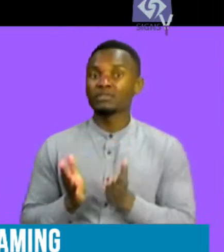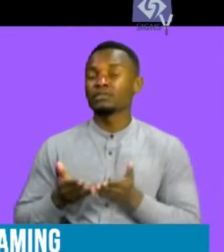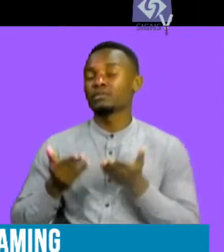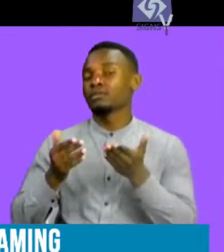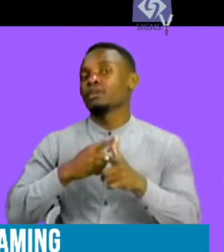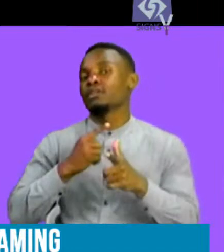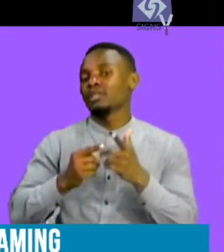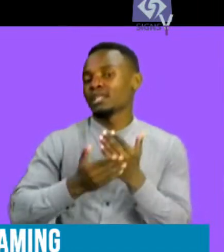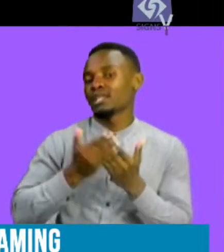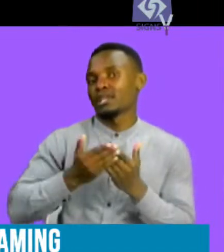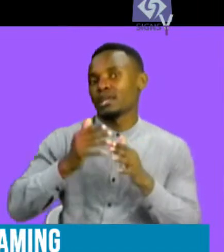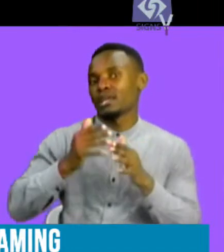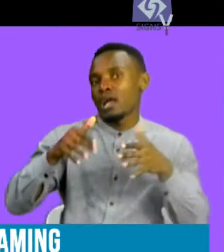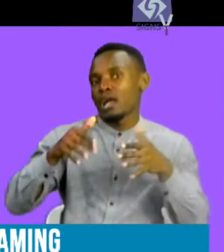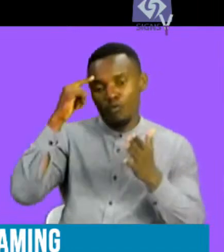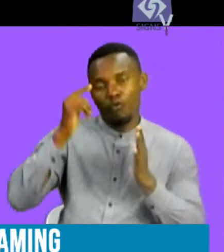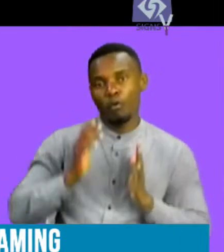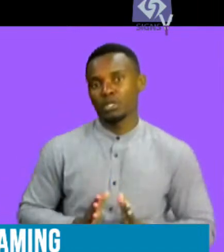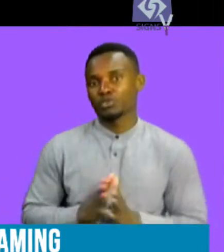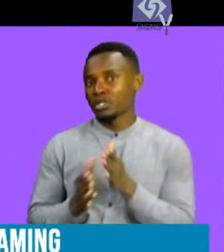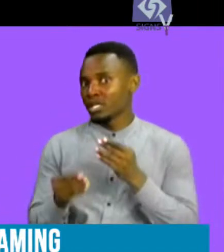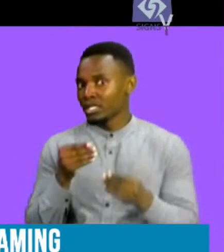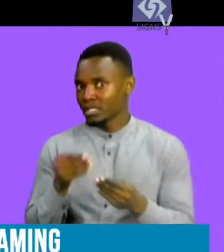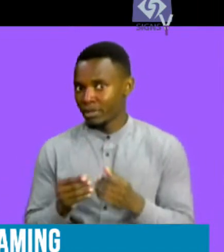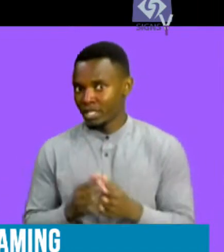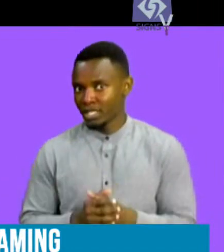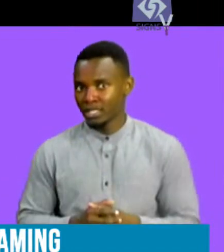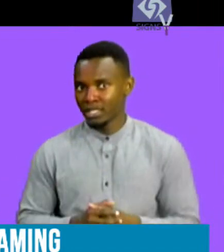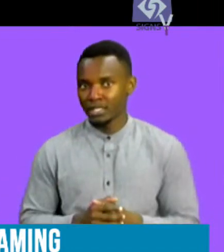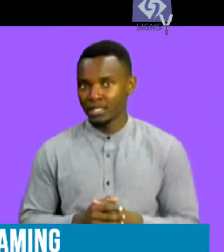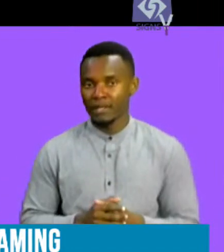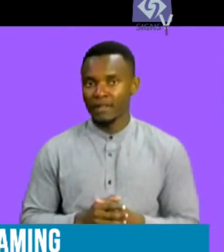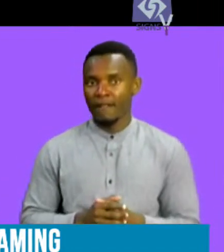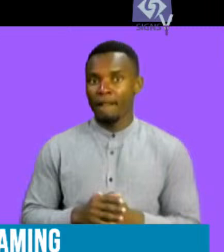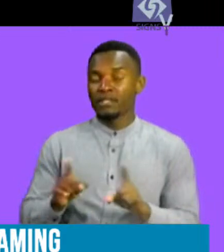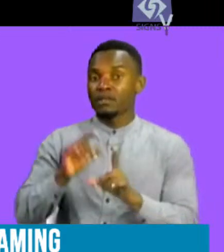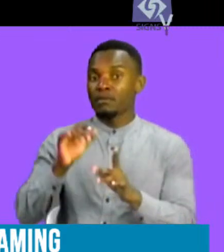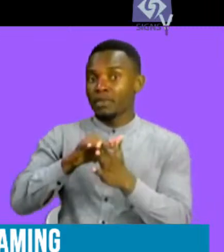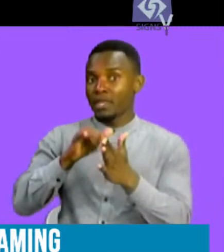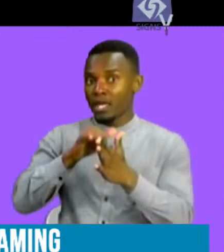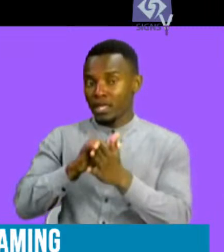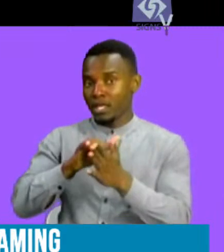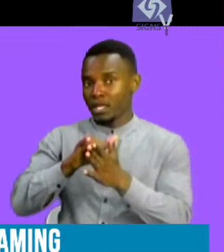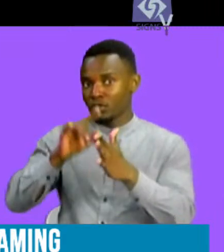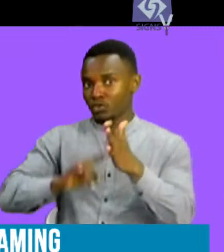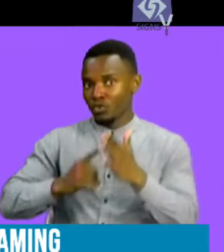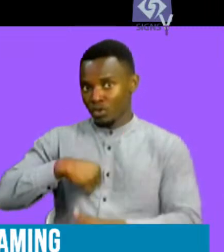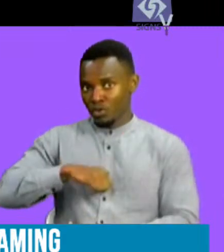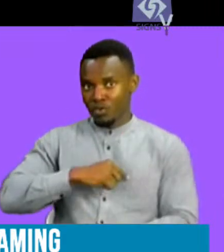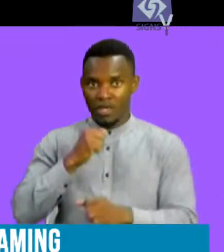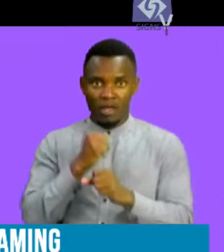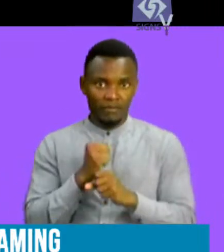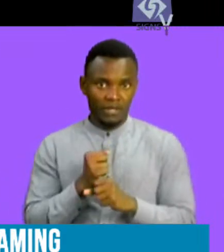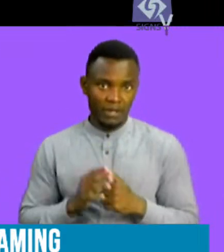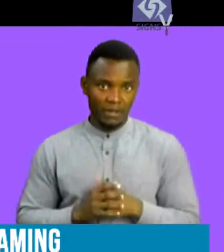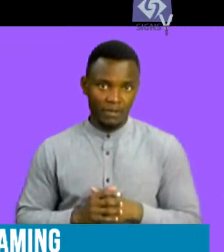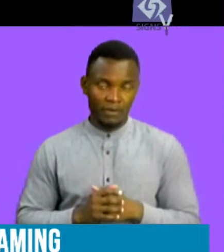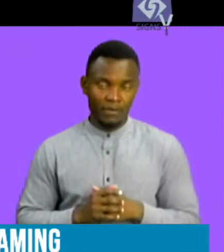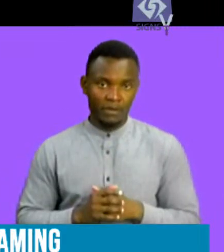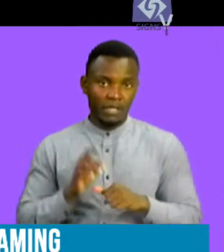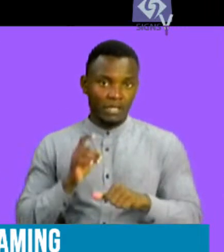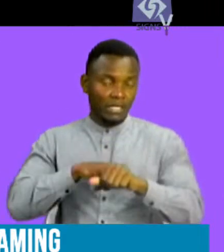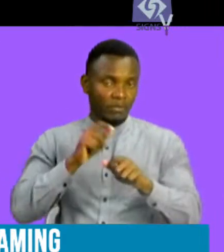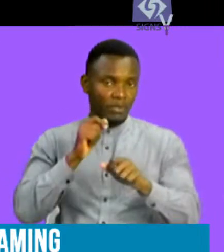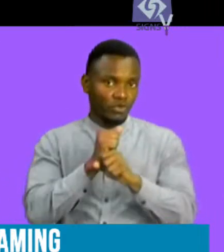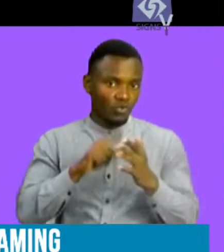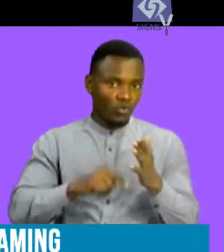done in most of the areas where they're doing testing and counseling of clients, so that at the end of the day, we